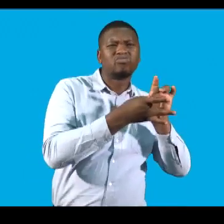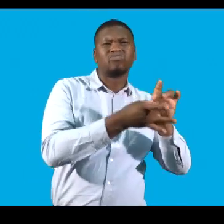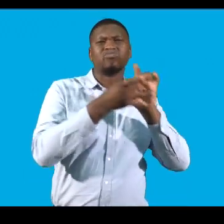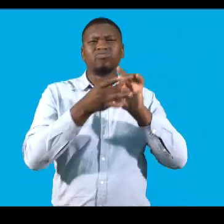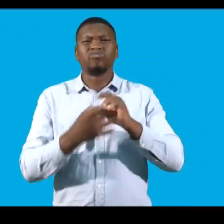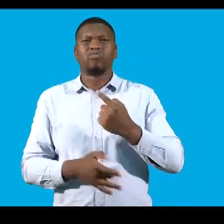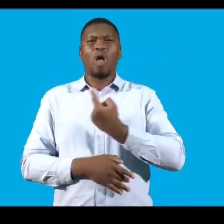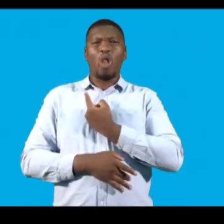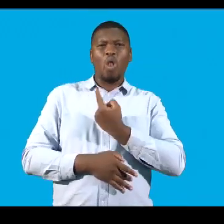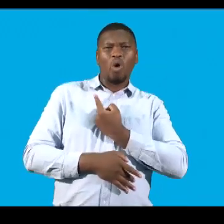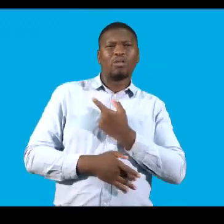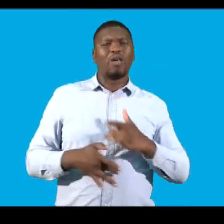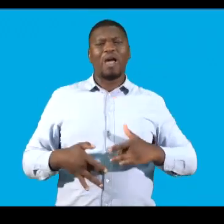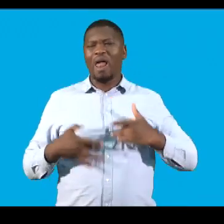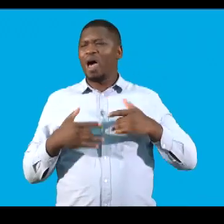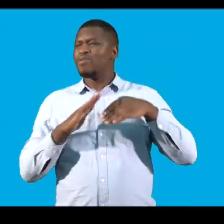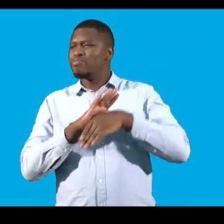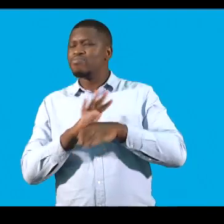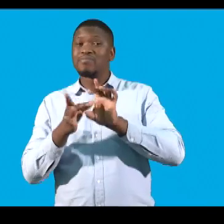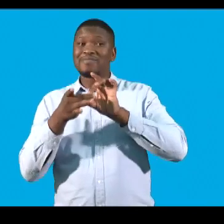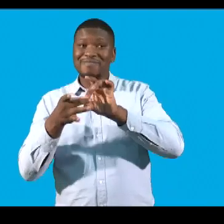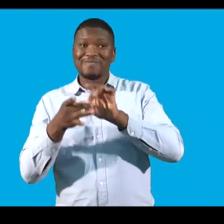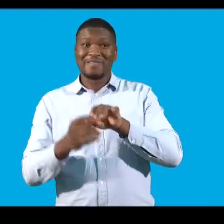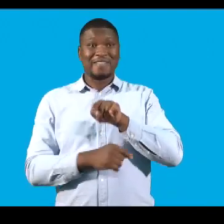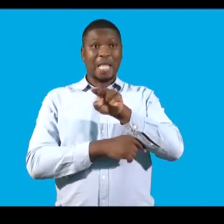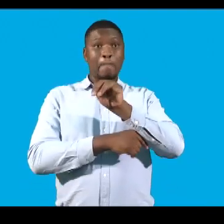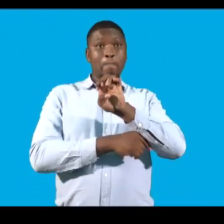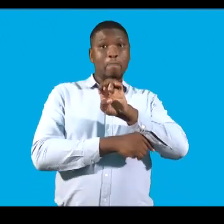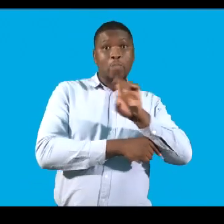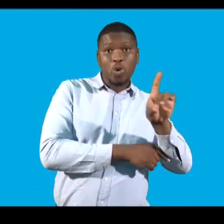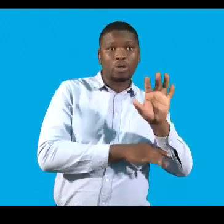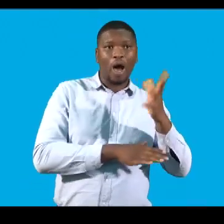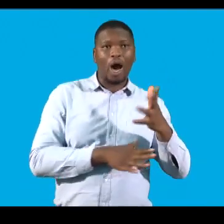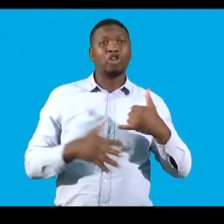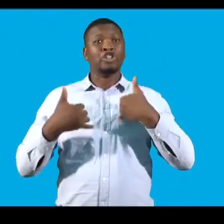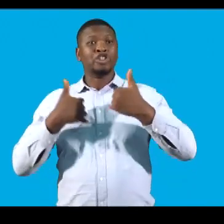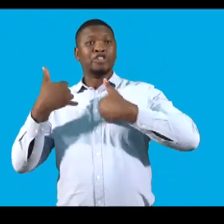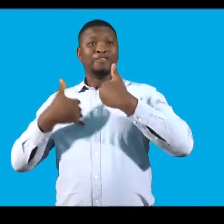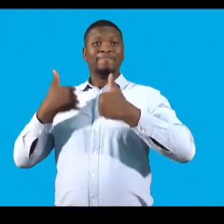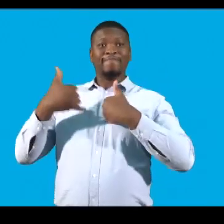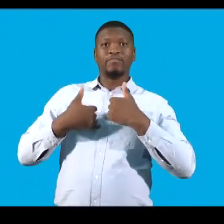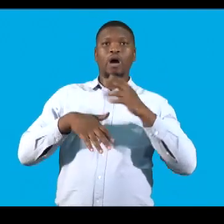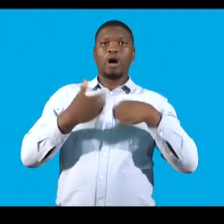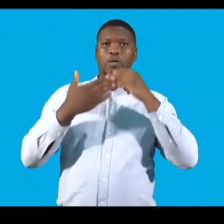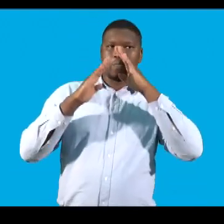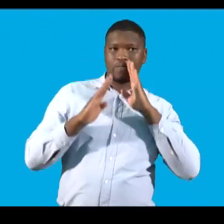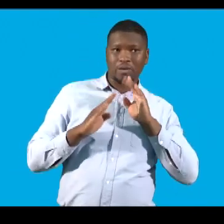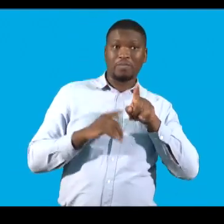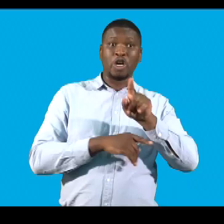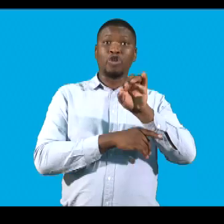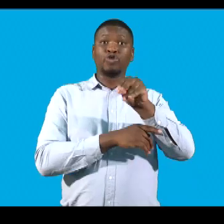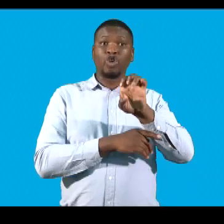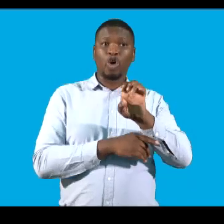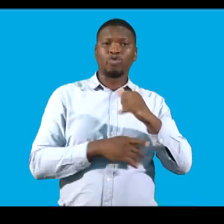relationships. The mood is joyous, cheerful, and then it shifts in line 13 to quite somber and despairing. The tone